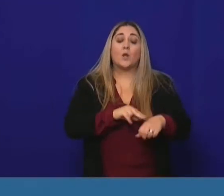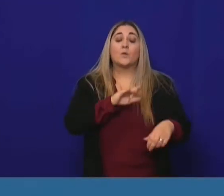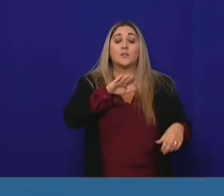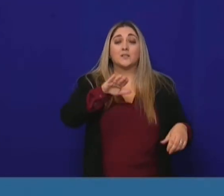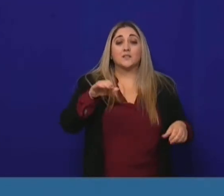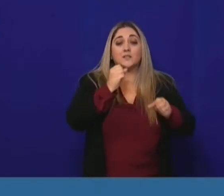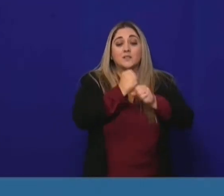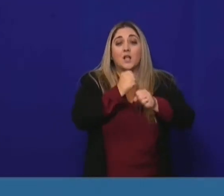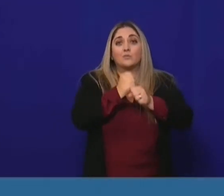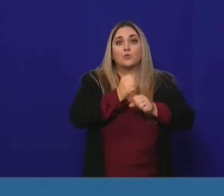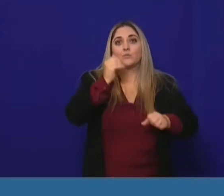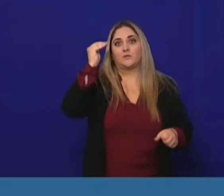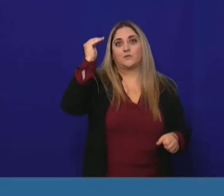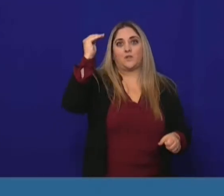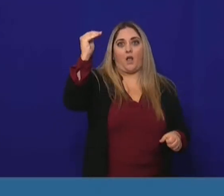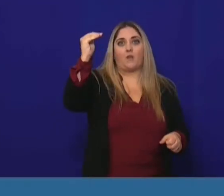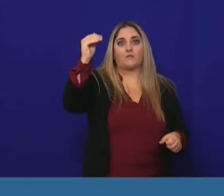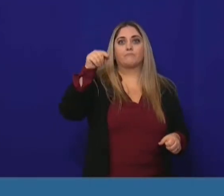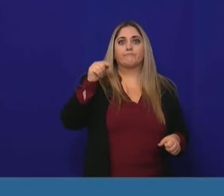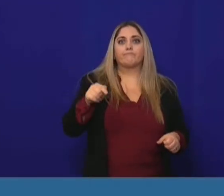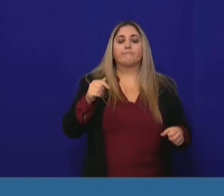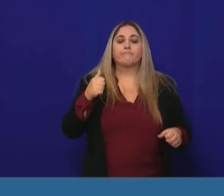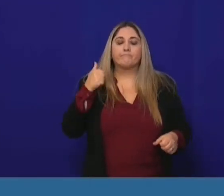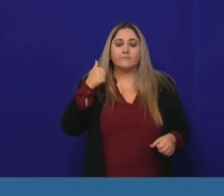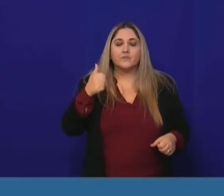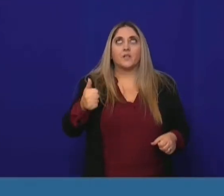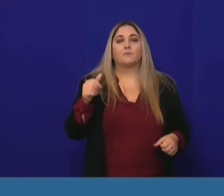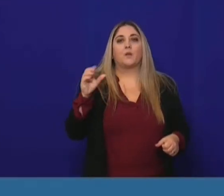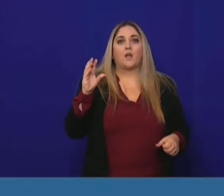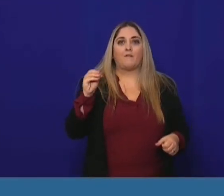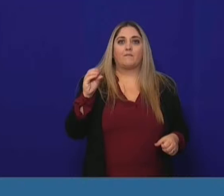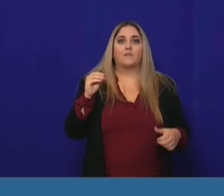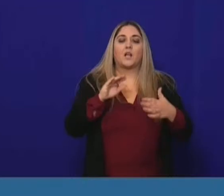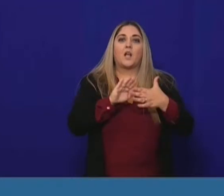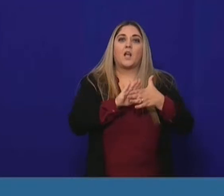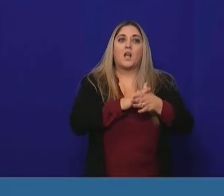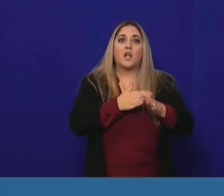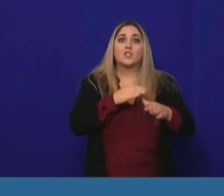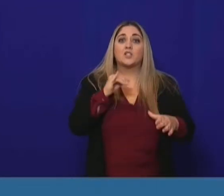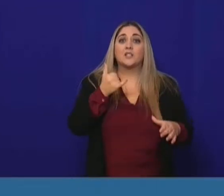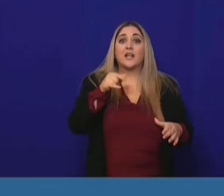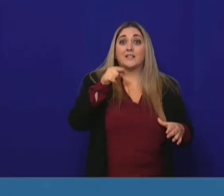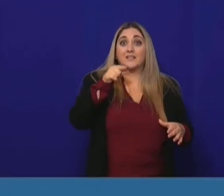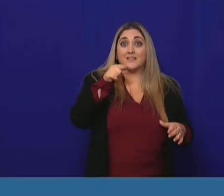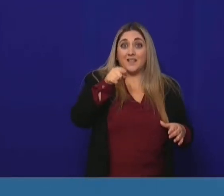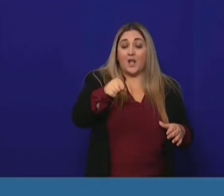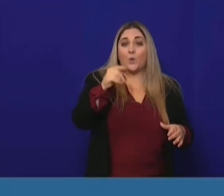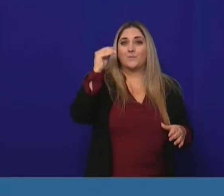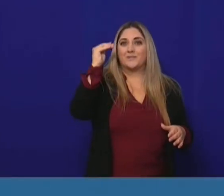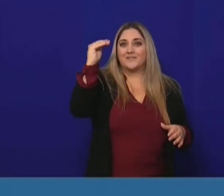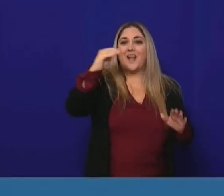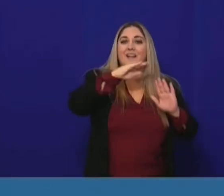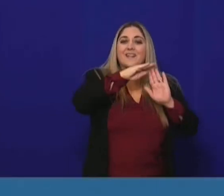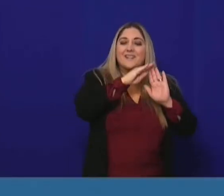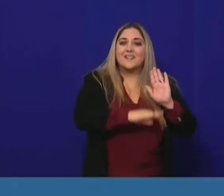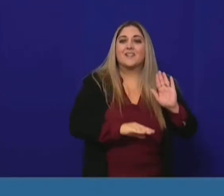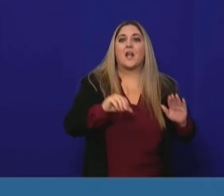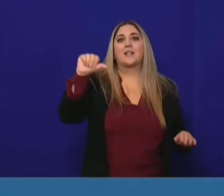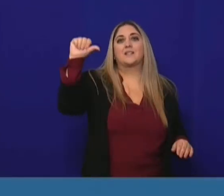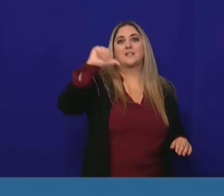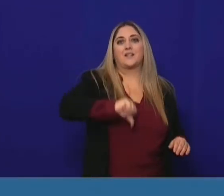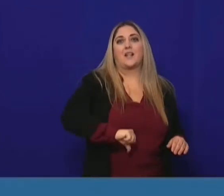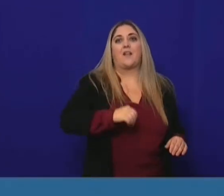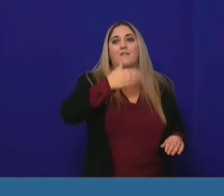jaħdmu mid-dar dan hija strateġija tajba għalihom għaliex huma hekk ħajkollhom inqas nies li jkunu esposti, inqas nies